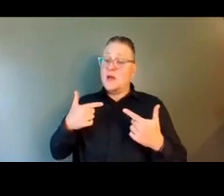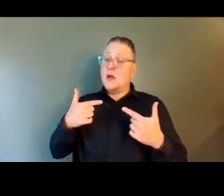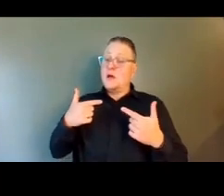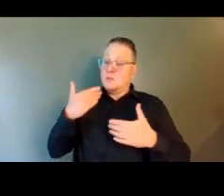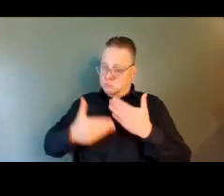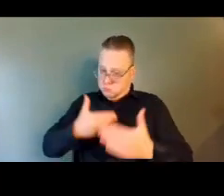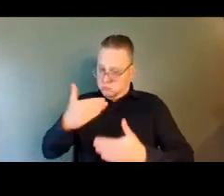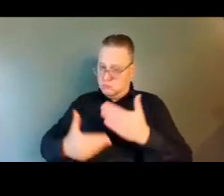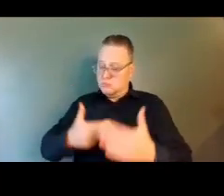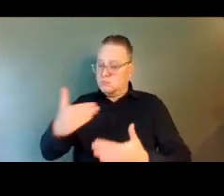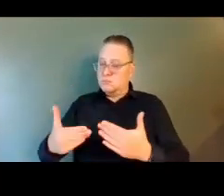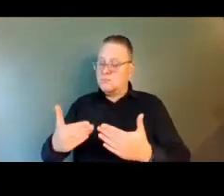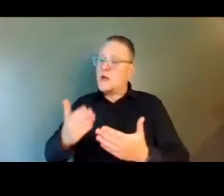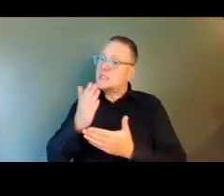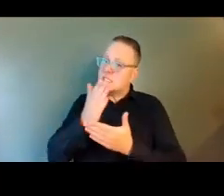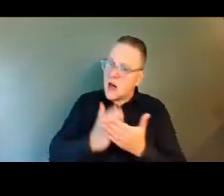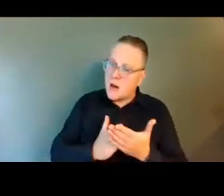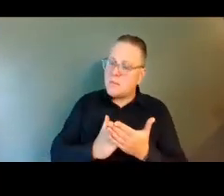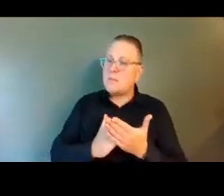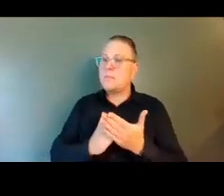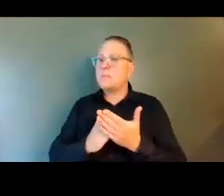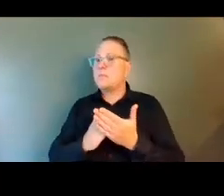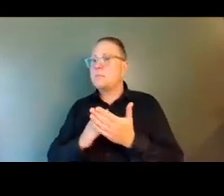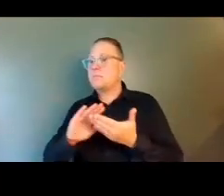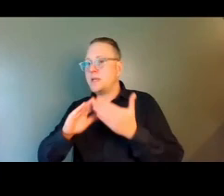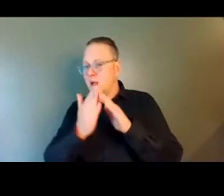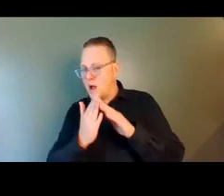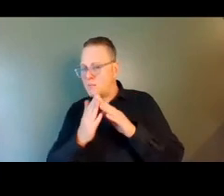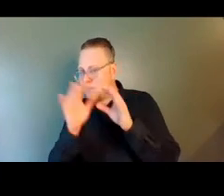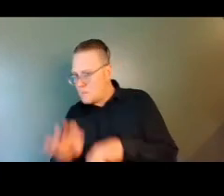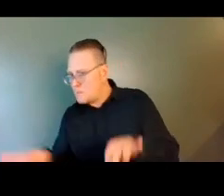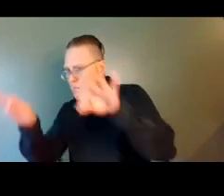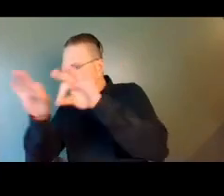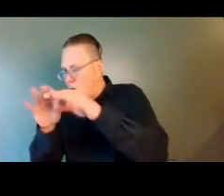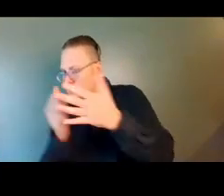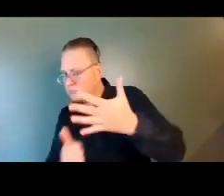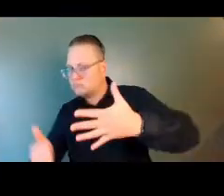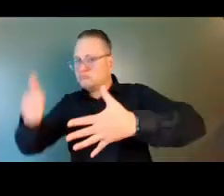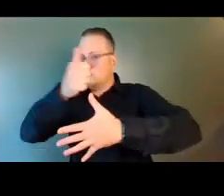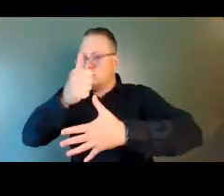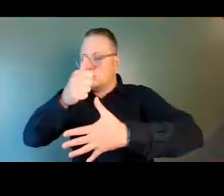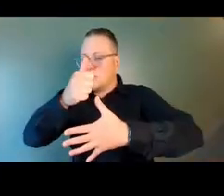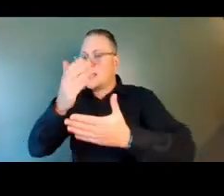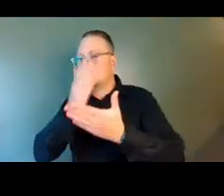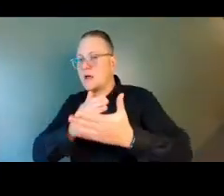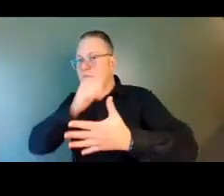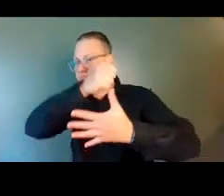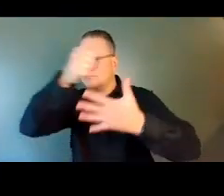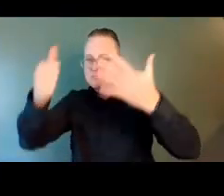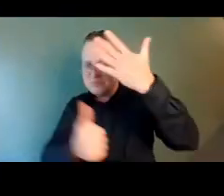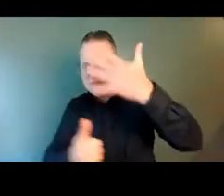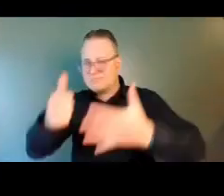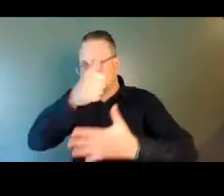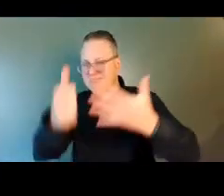more importantly than others. So initially, when I became an individual with a disability and blind,